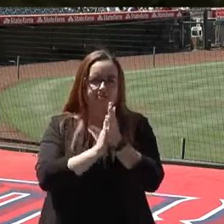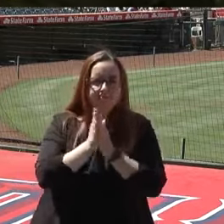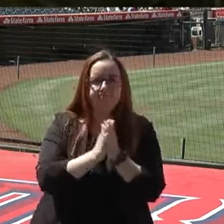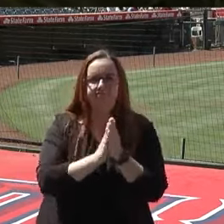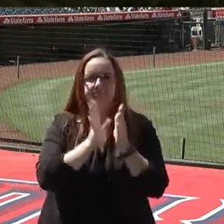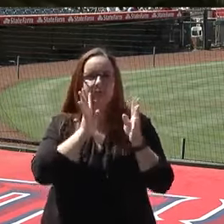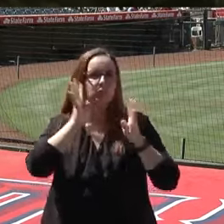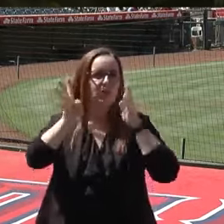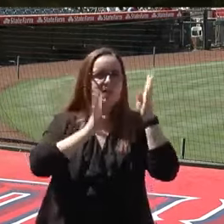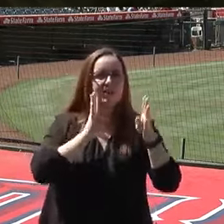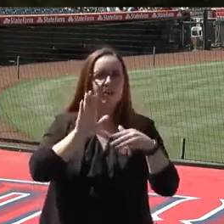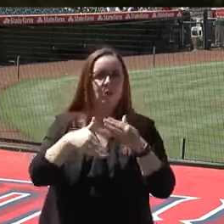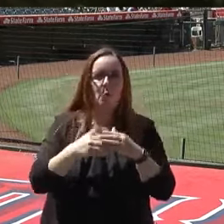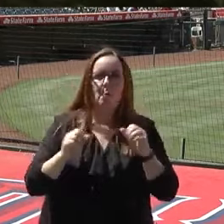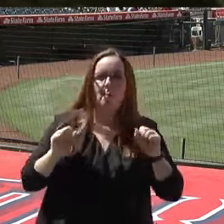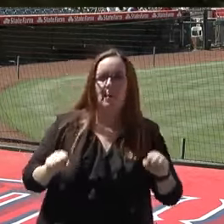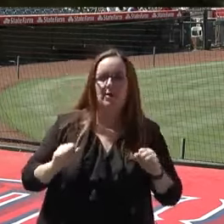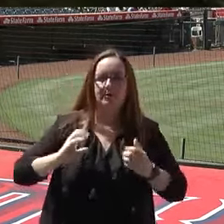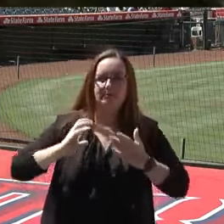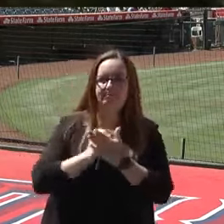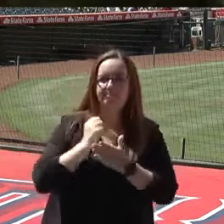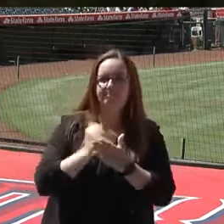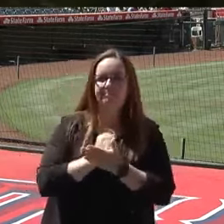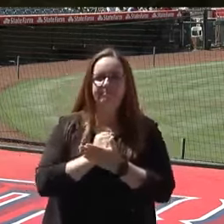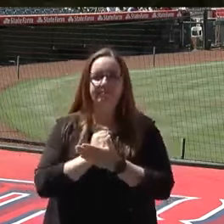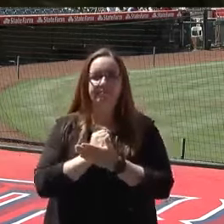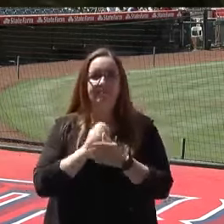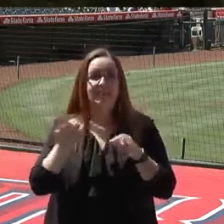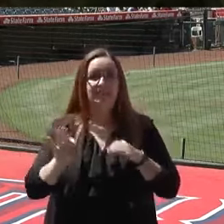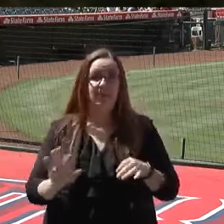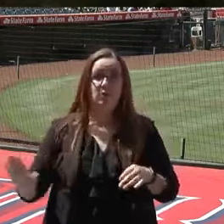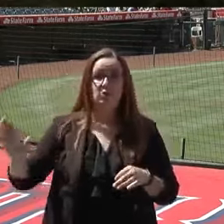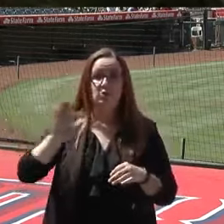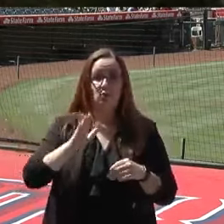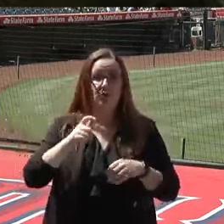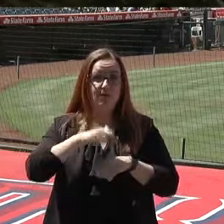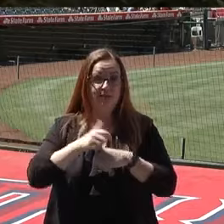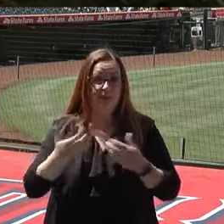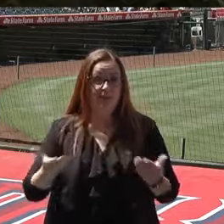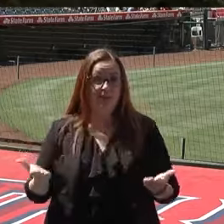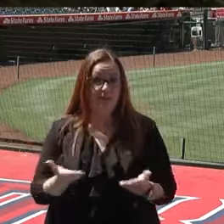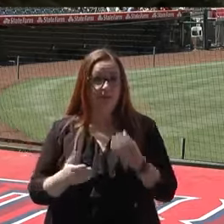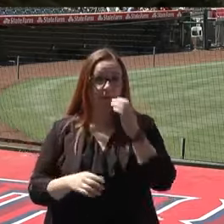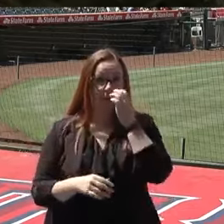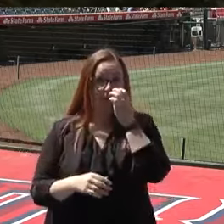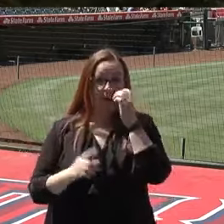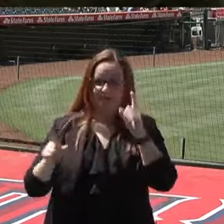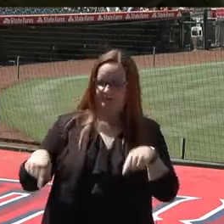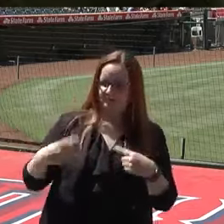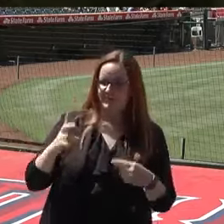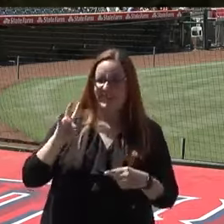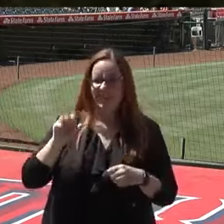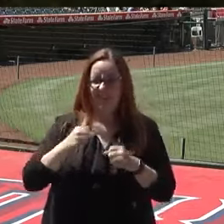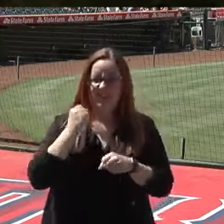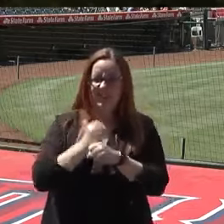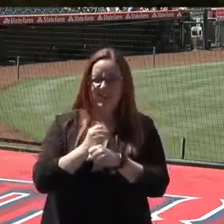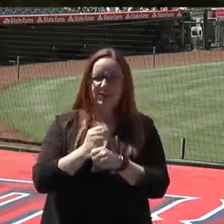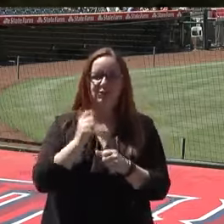and possibility that has characterized your journeys and that has permeated the beach for over 70 years.